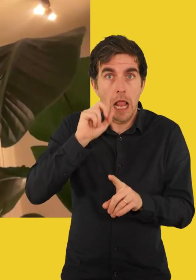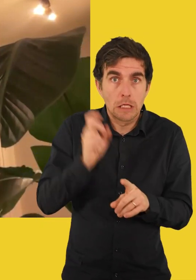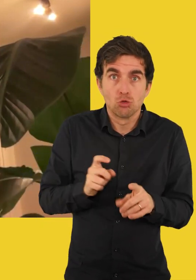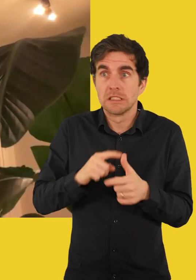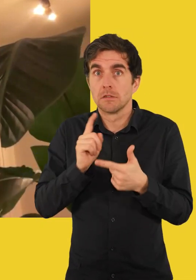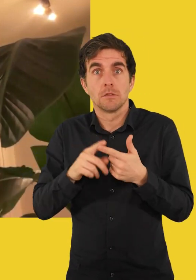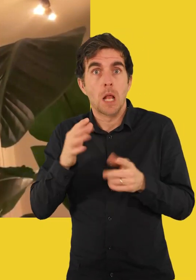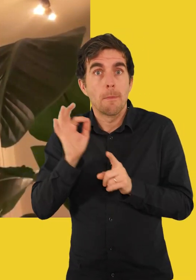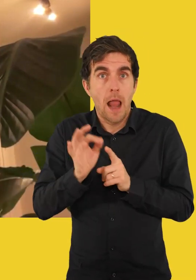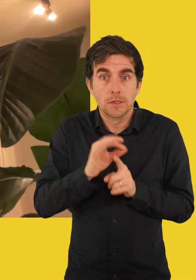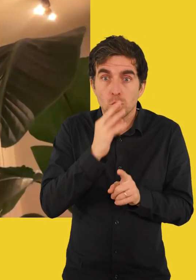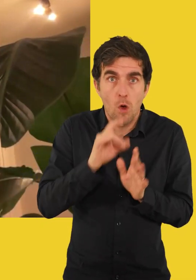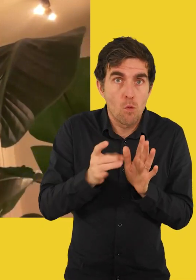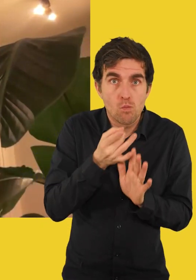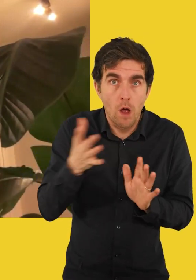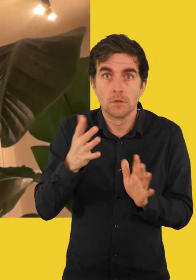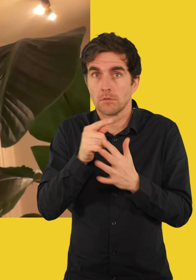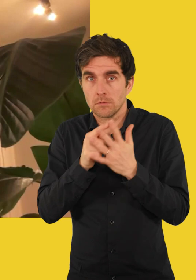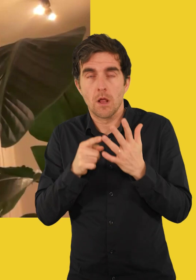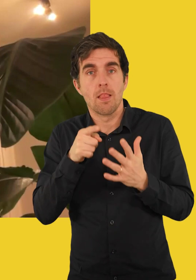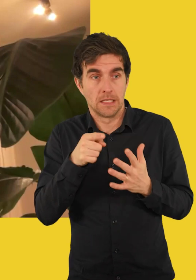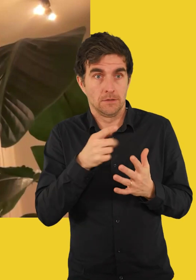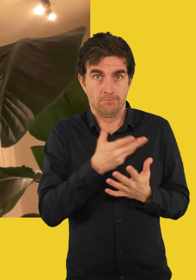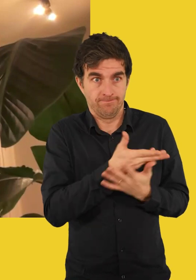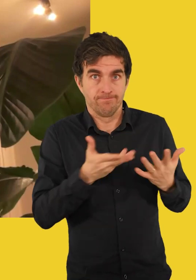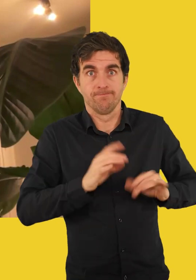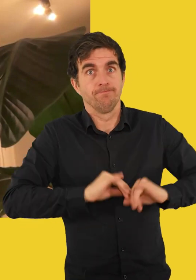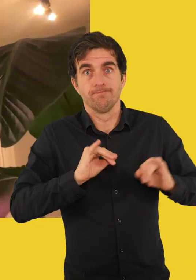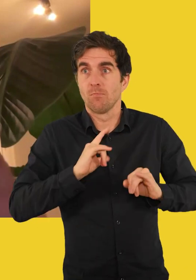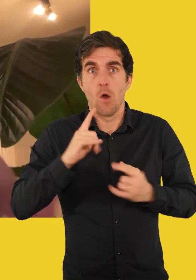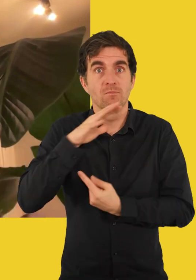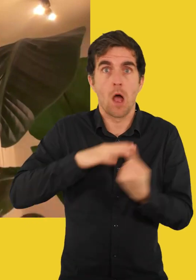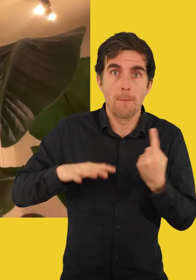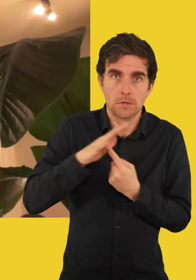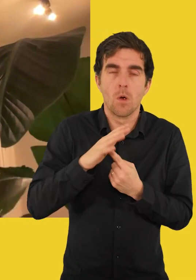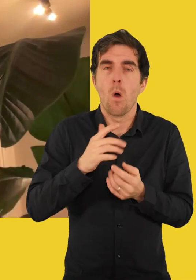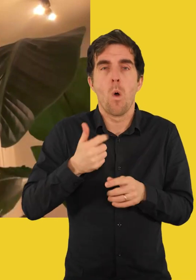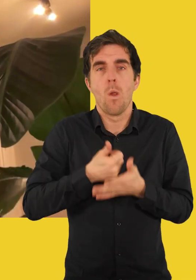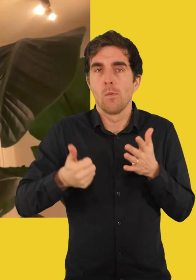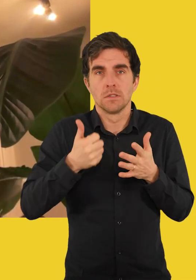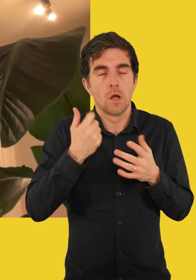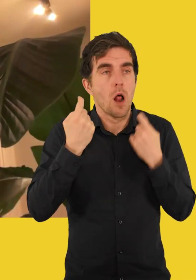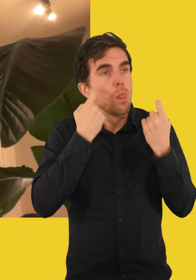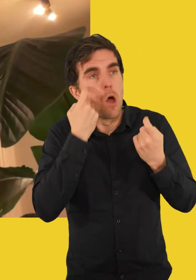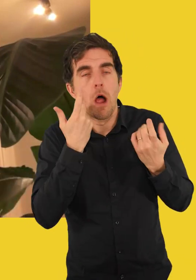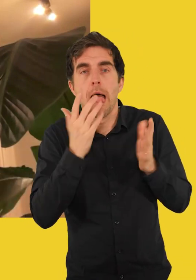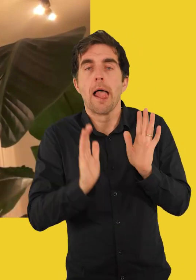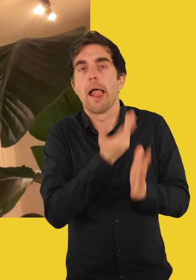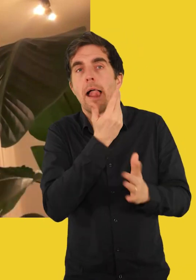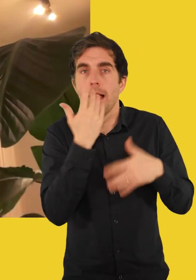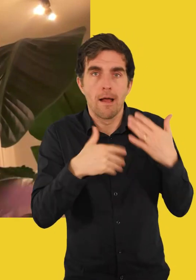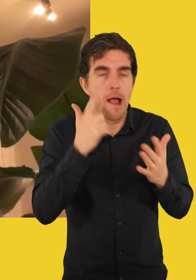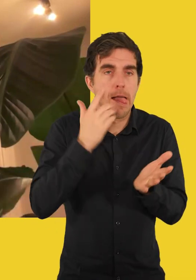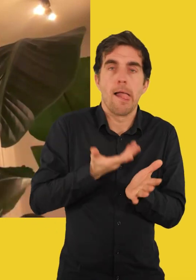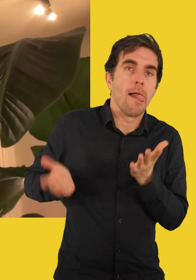single-use plastics, are framed as some sort of threat to the environment. And there's often a lot of thoughtless measures being